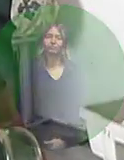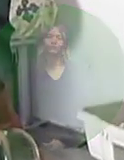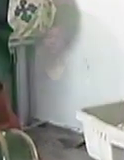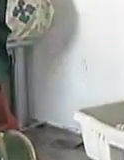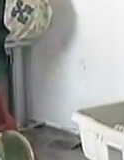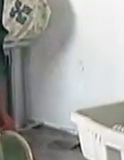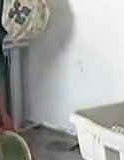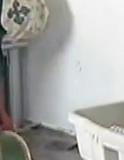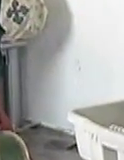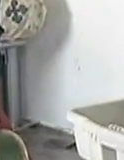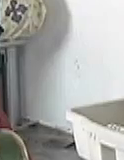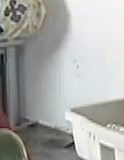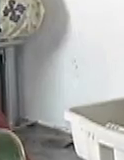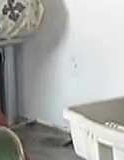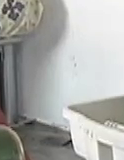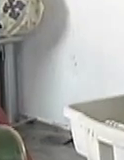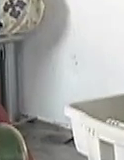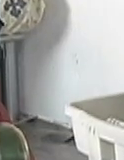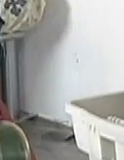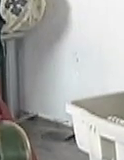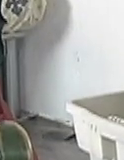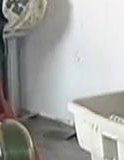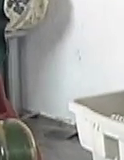ko wala ko. Audit luninga.